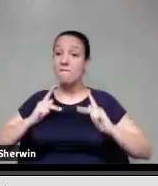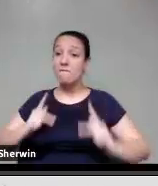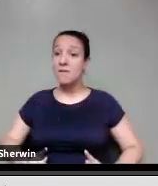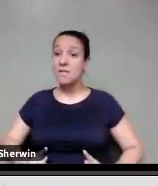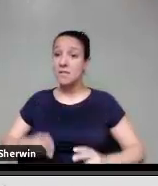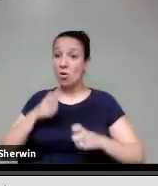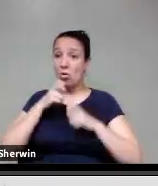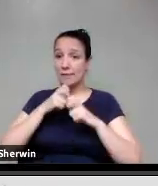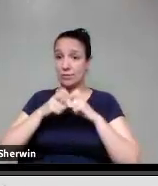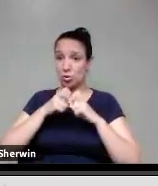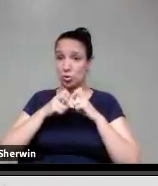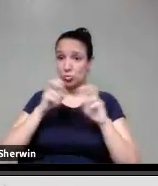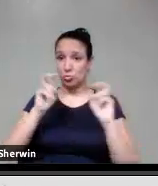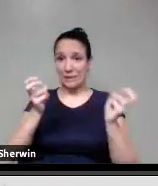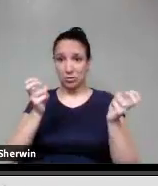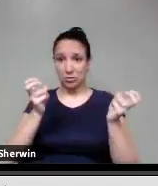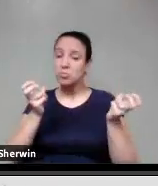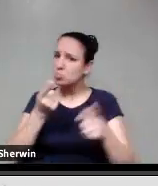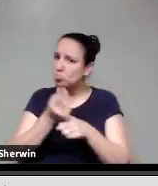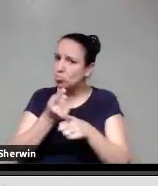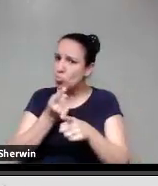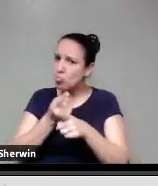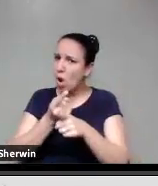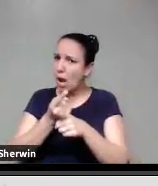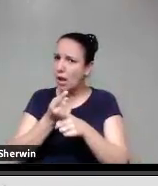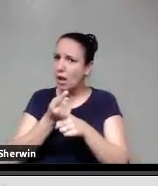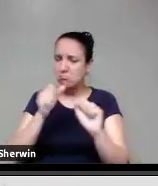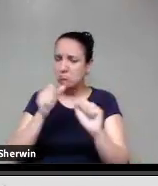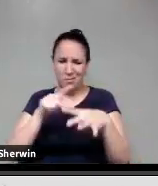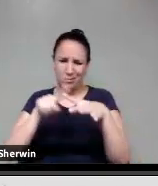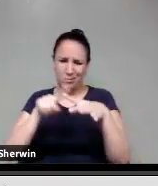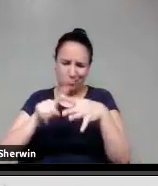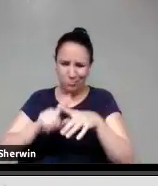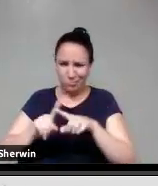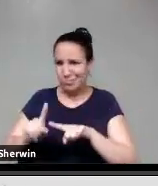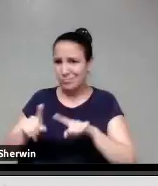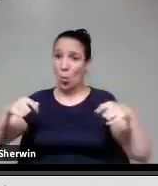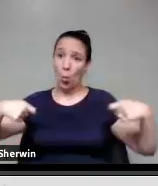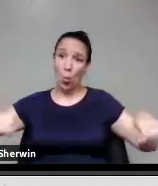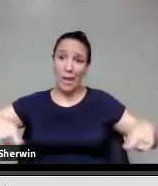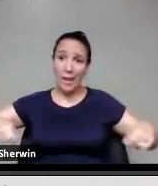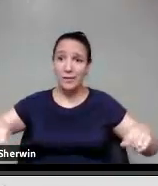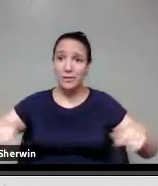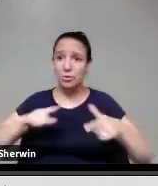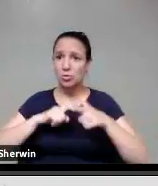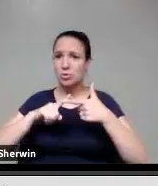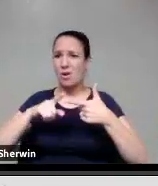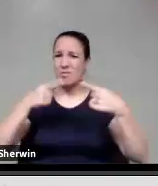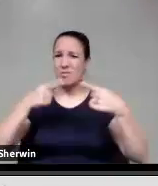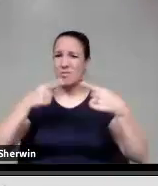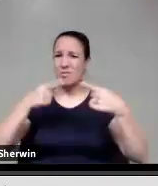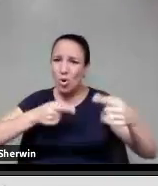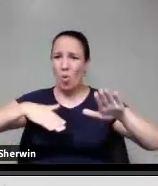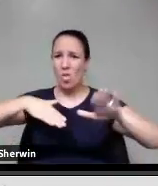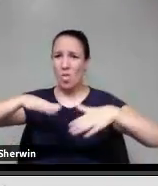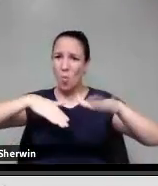And that could be any number of things, couldn't it, Lynn? It could be people who are in wheelchairs or struggle with walking or have